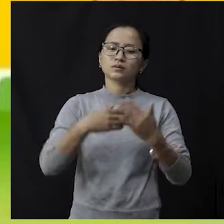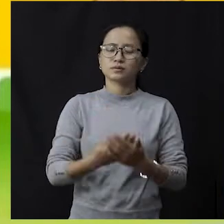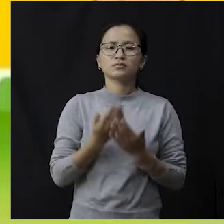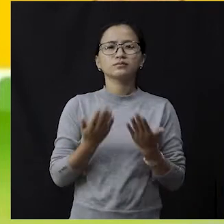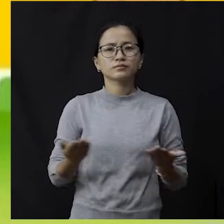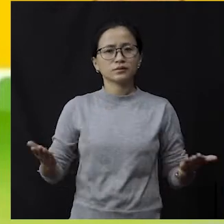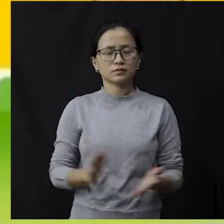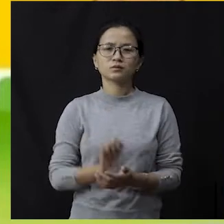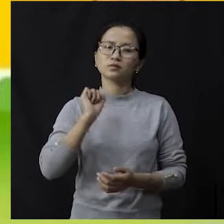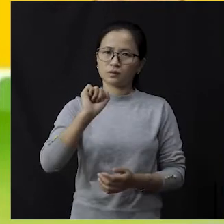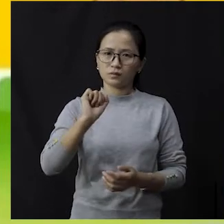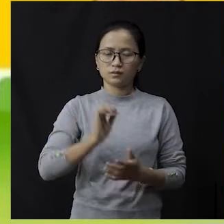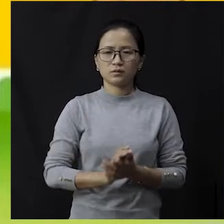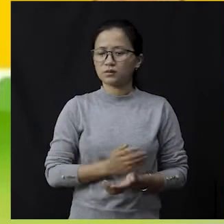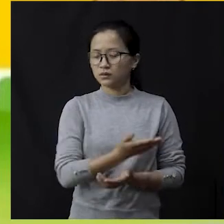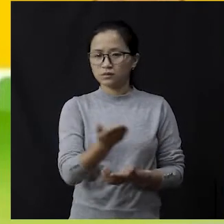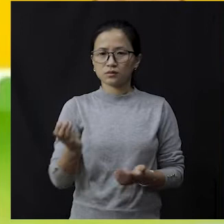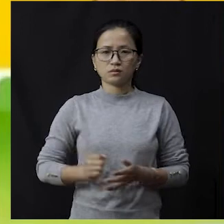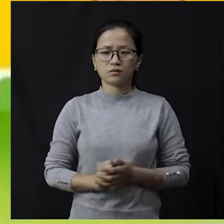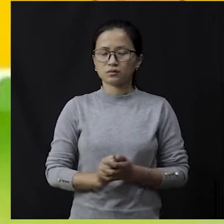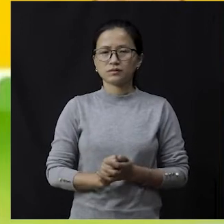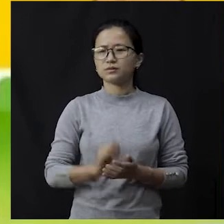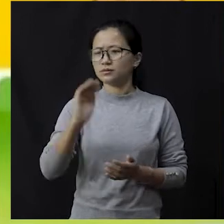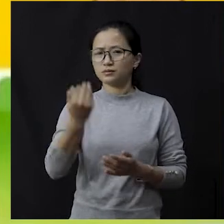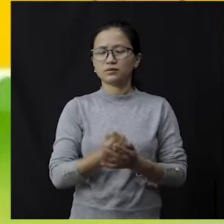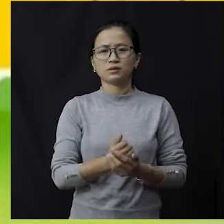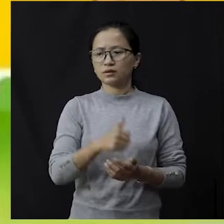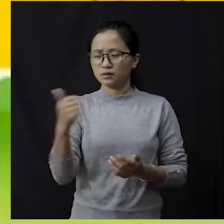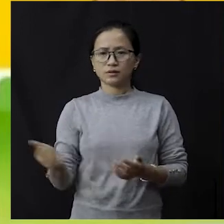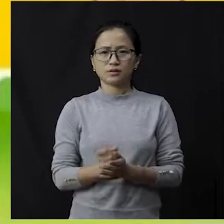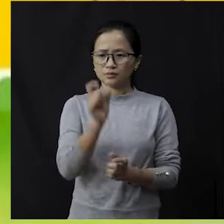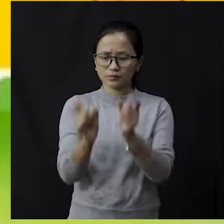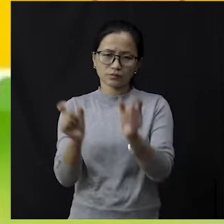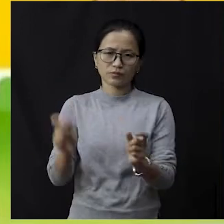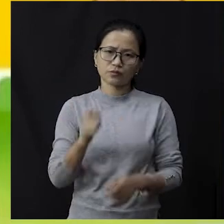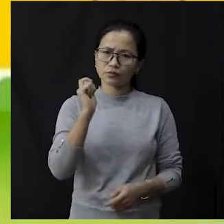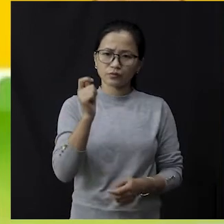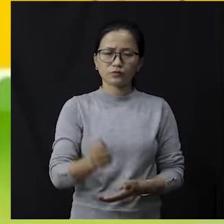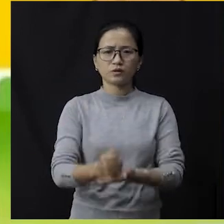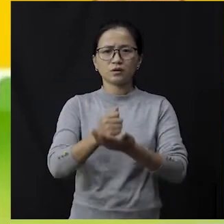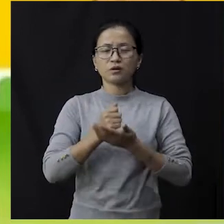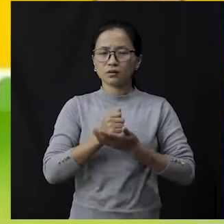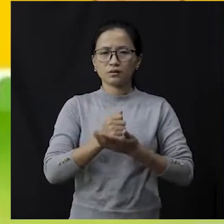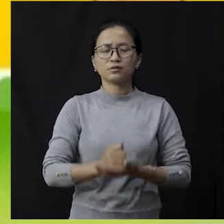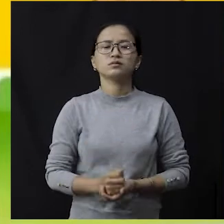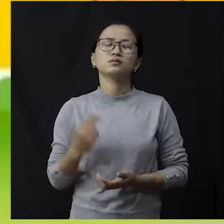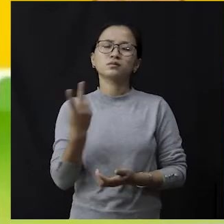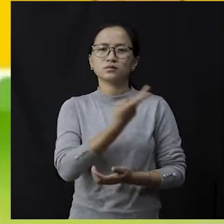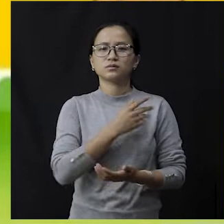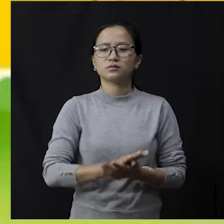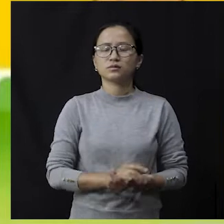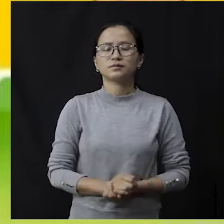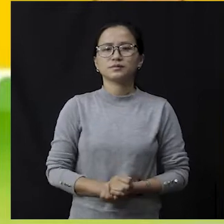by yourself. There are some or the other peoples who work for us and who help us to do